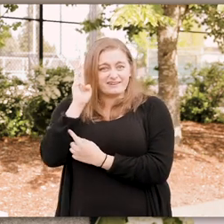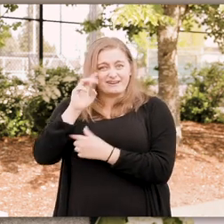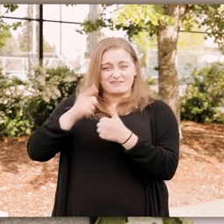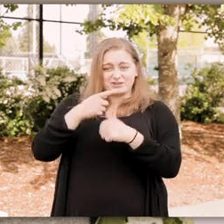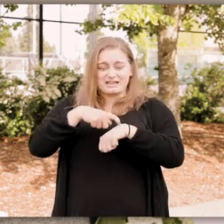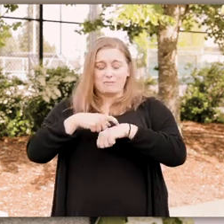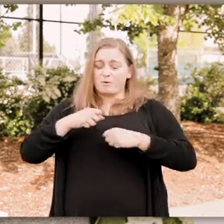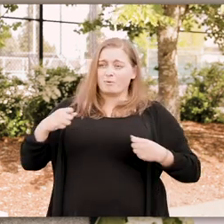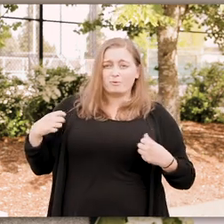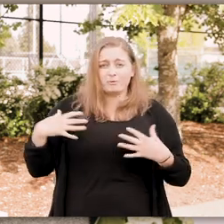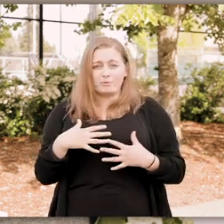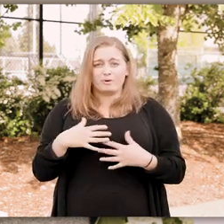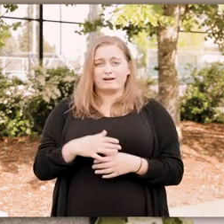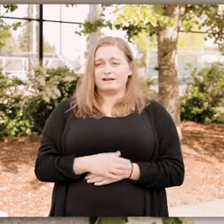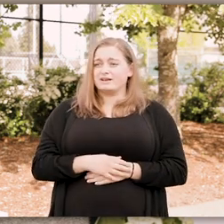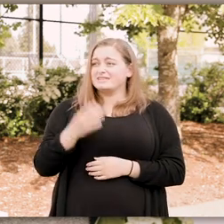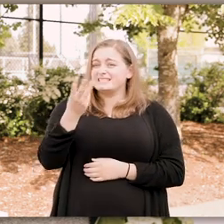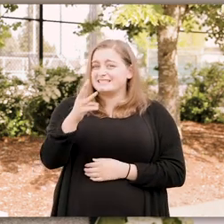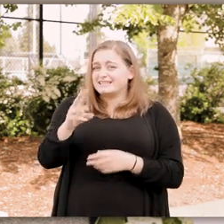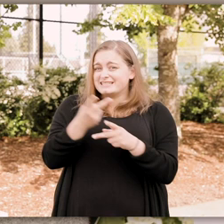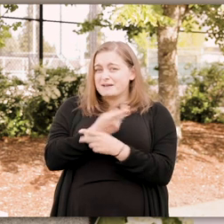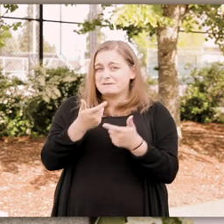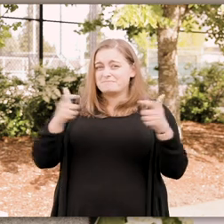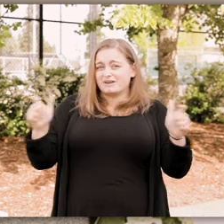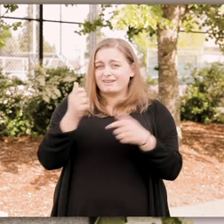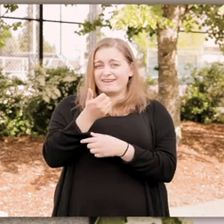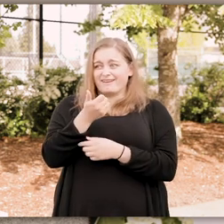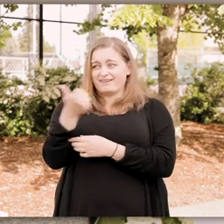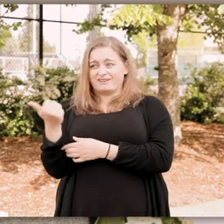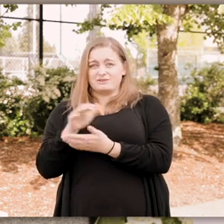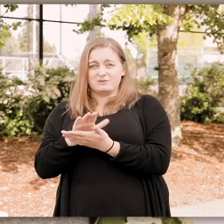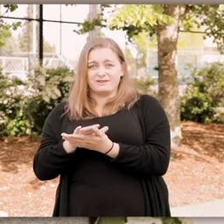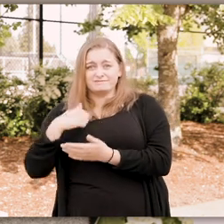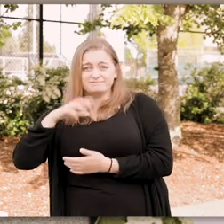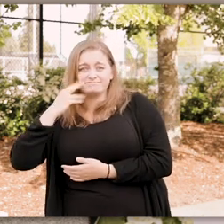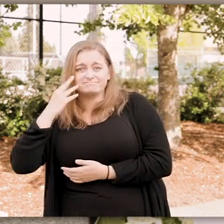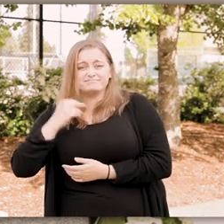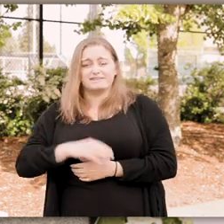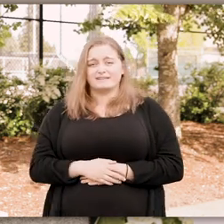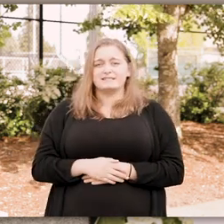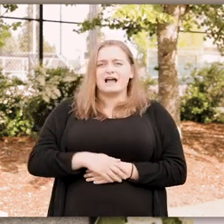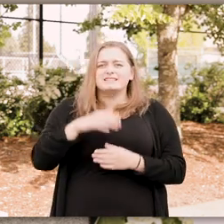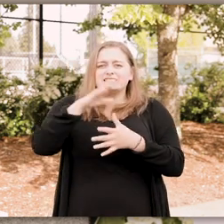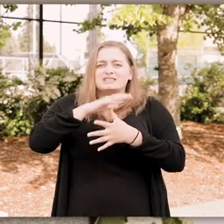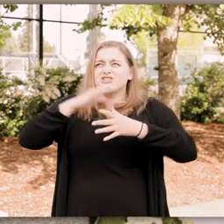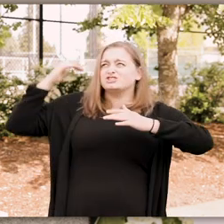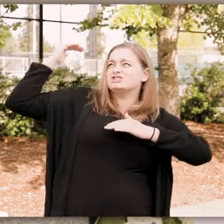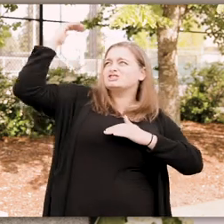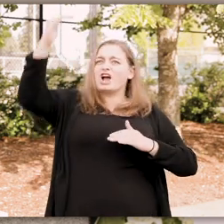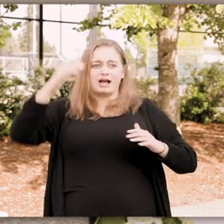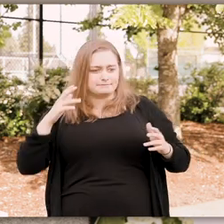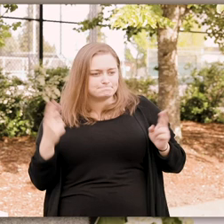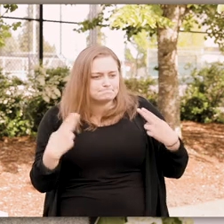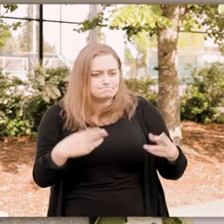giants telling us to walk faster. Along with that, I was never told to enjoy freshman year. I was told to survive freshman year to get